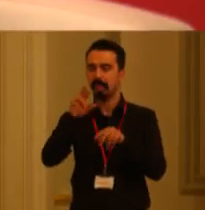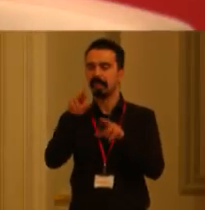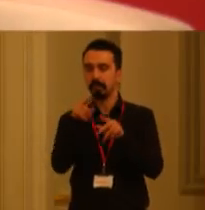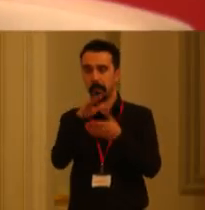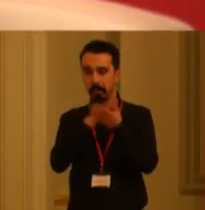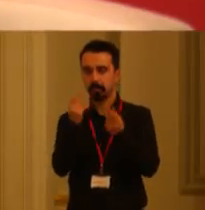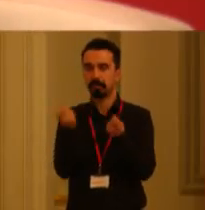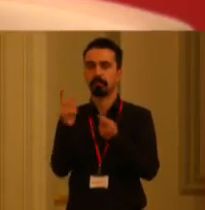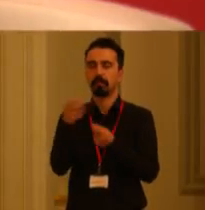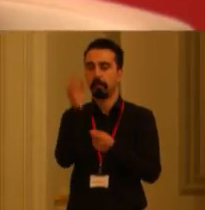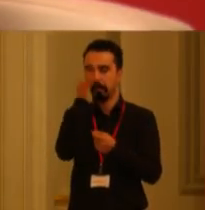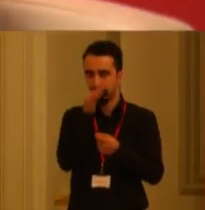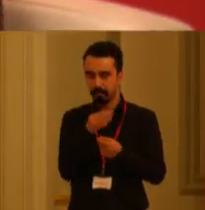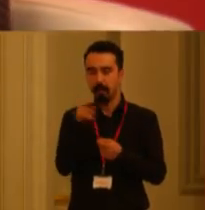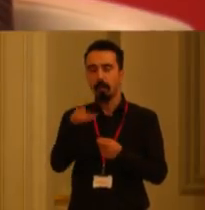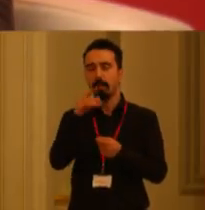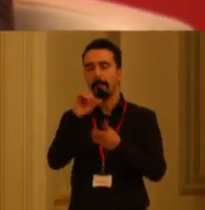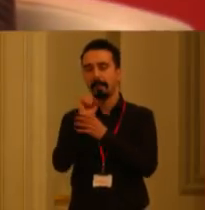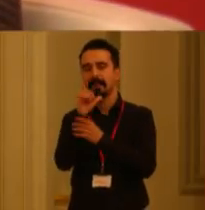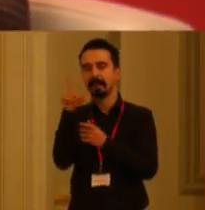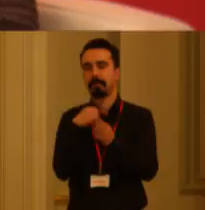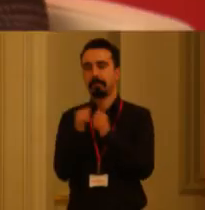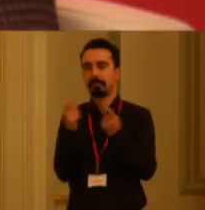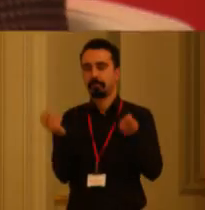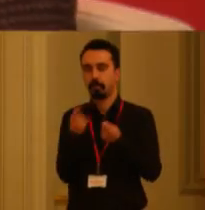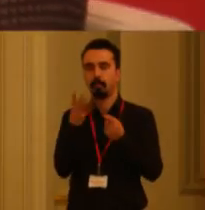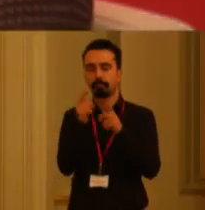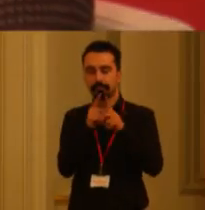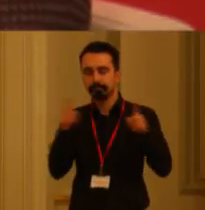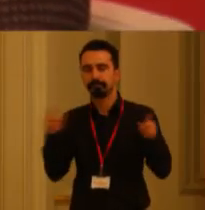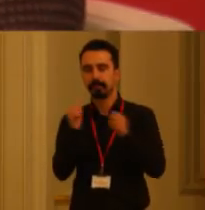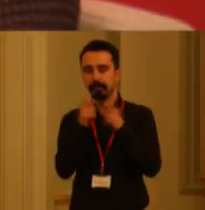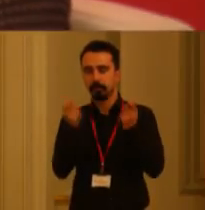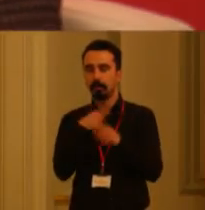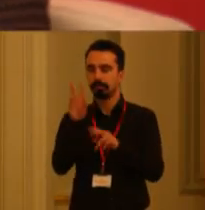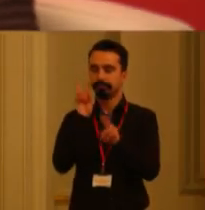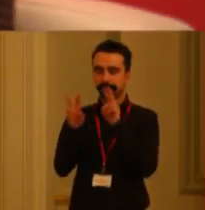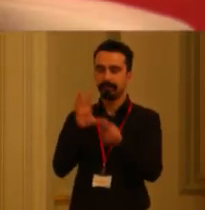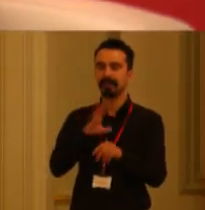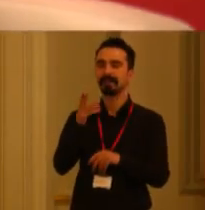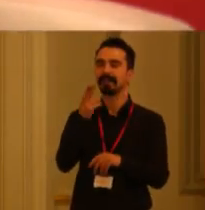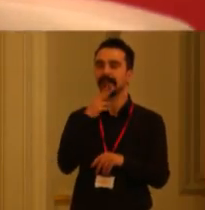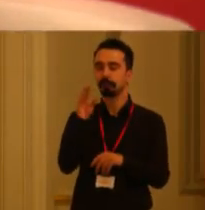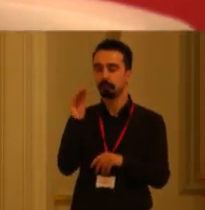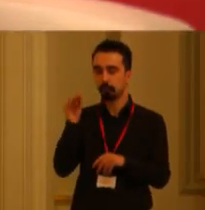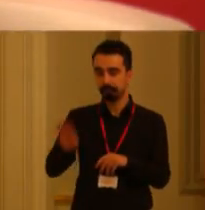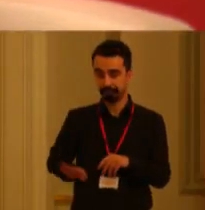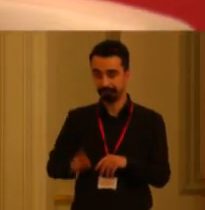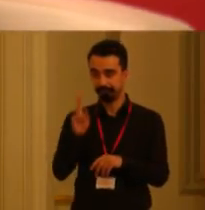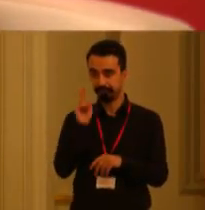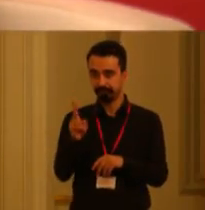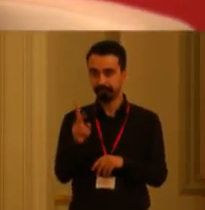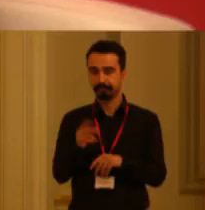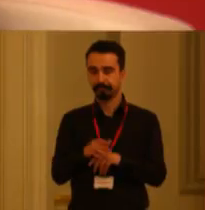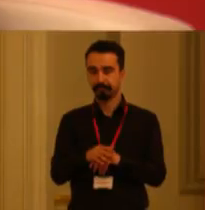automotive industry, like if you study engine and engine parts. We work with those vocational high schools for a long time, and what we see is as